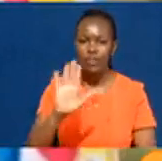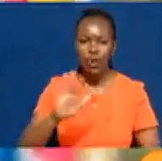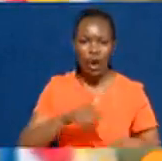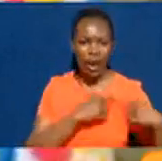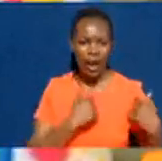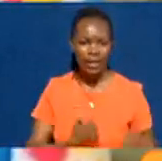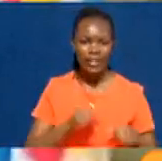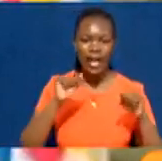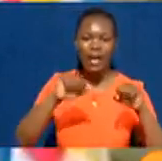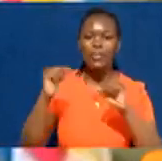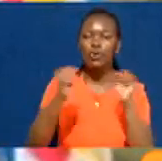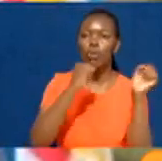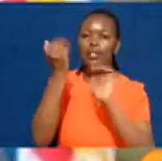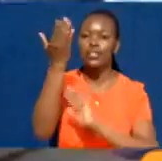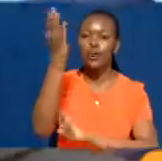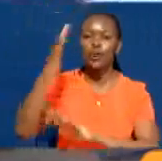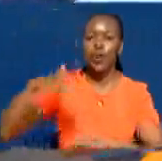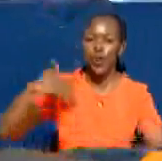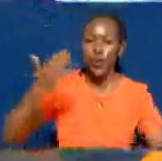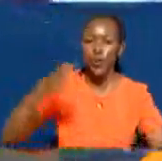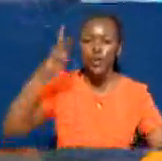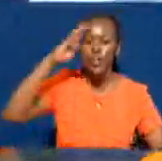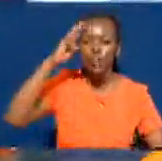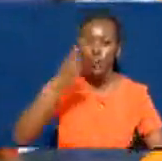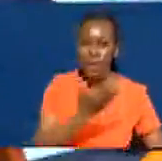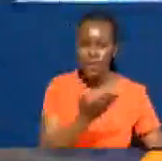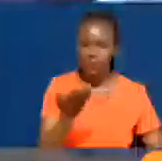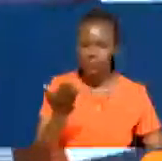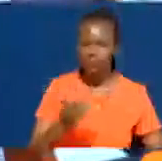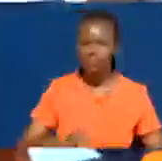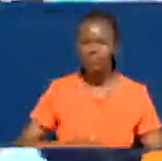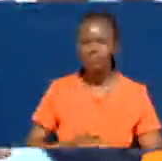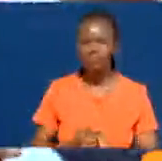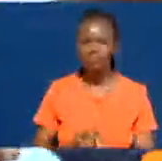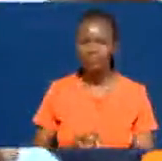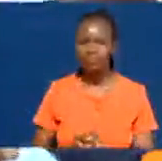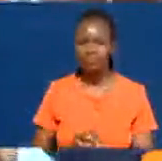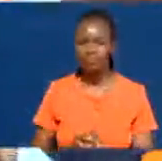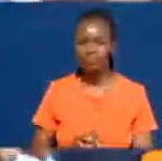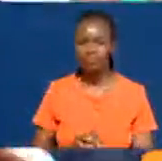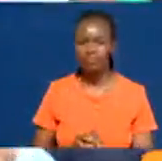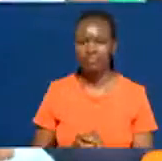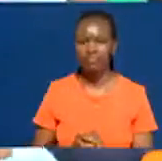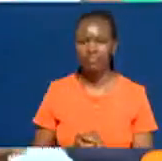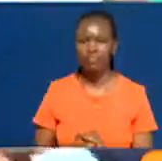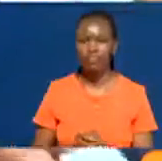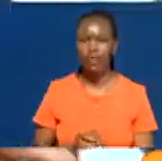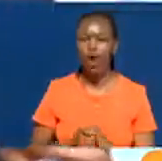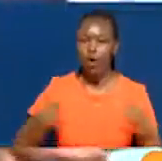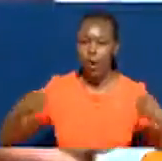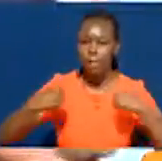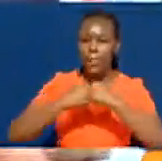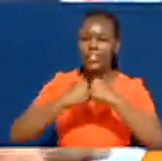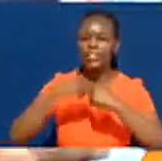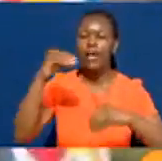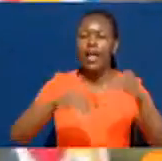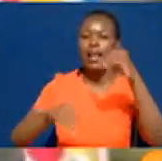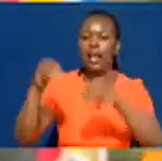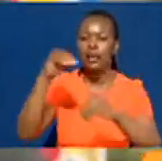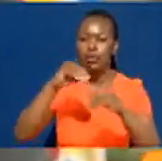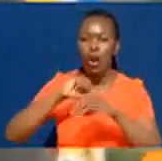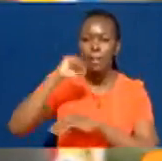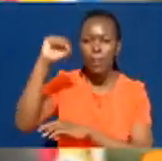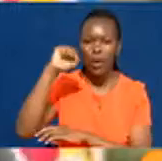Almighty God always remember you. competitive electoral politics can